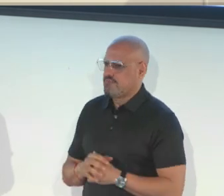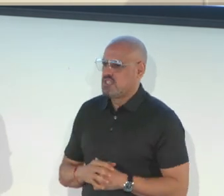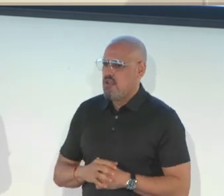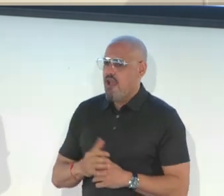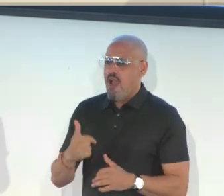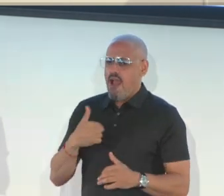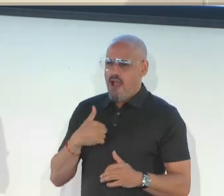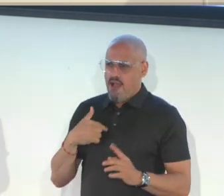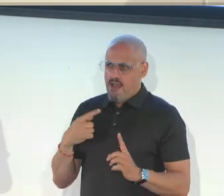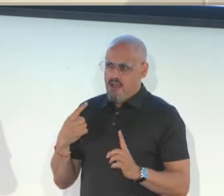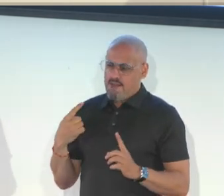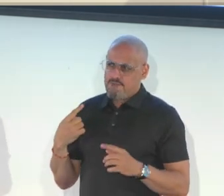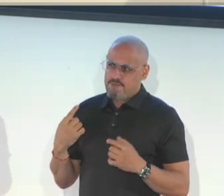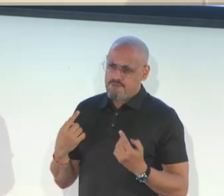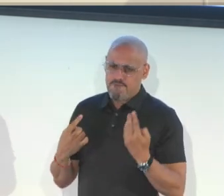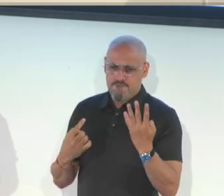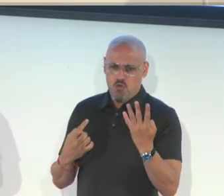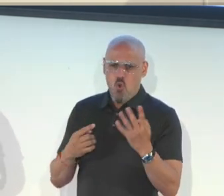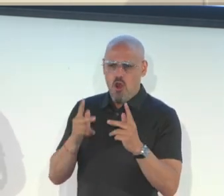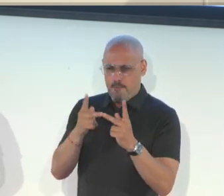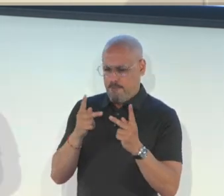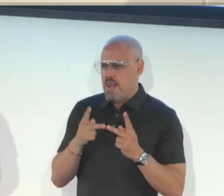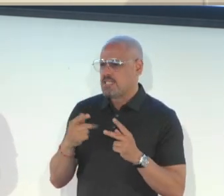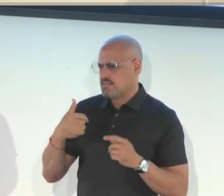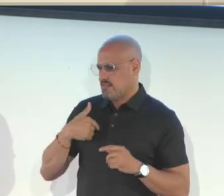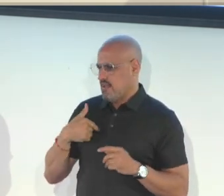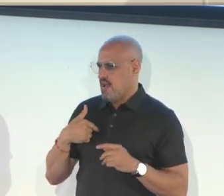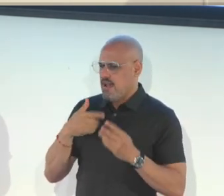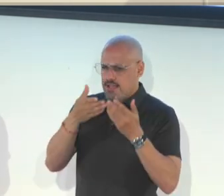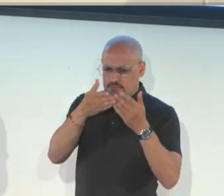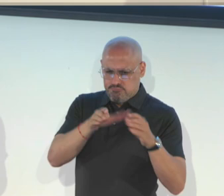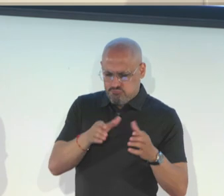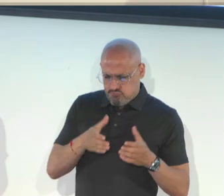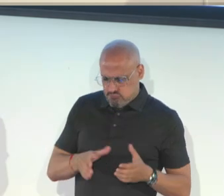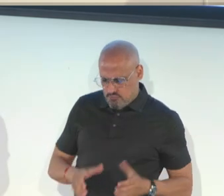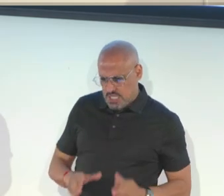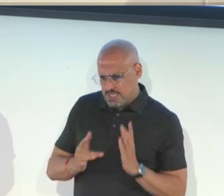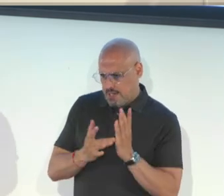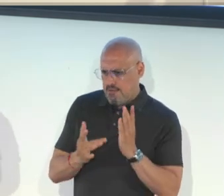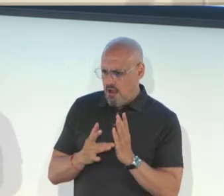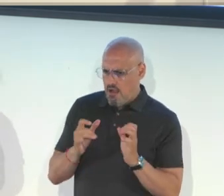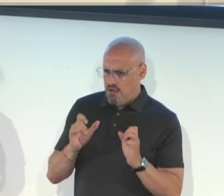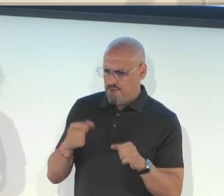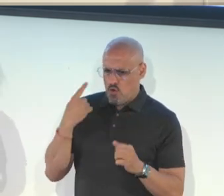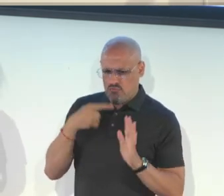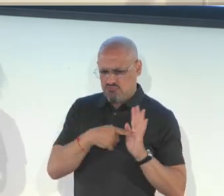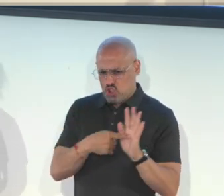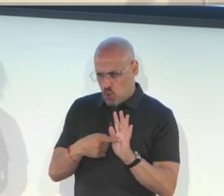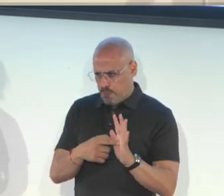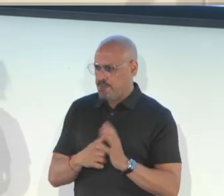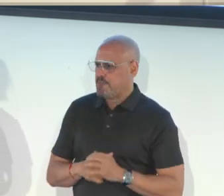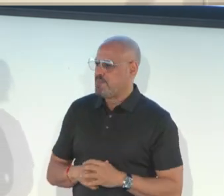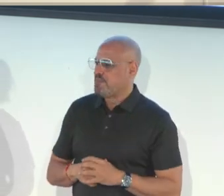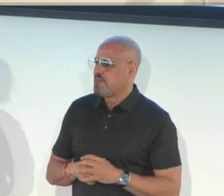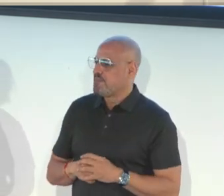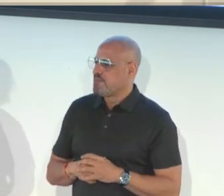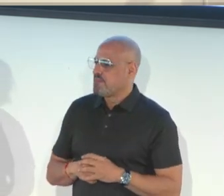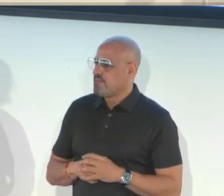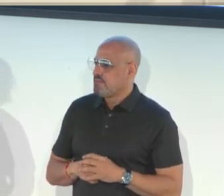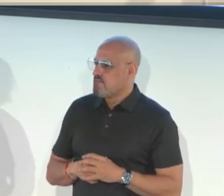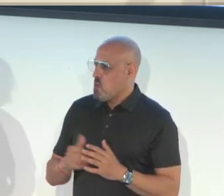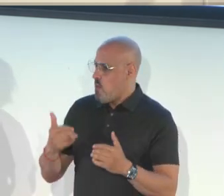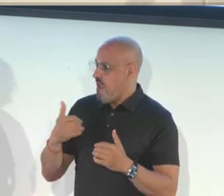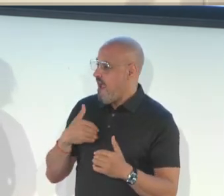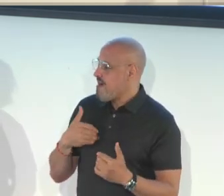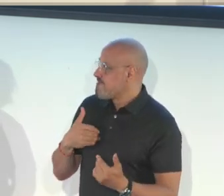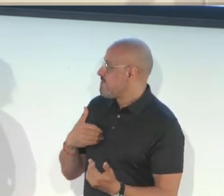have four places where I can break down technologies to reflect this. We